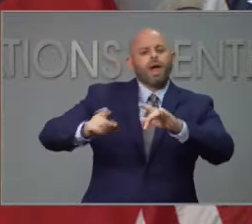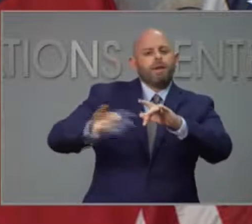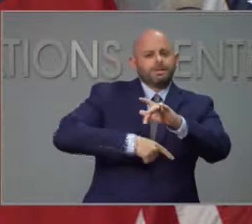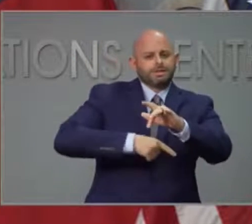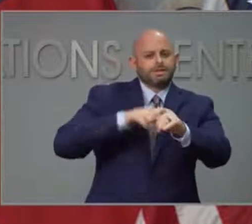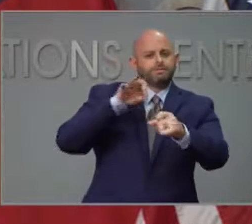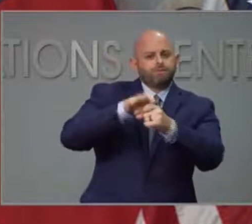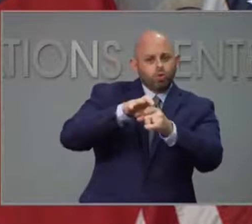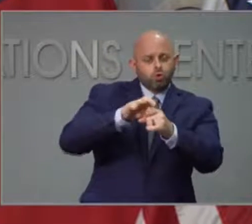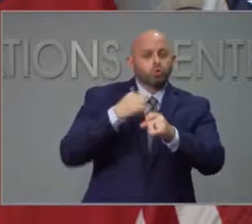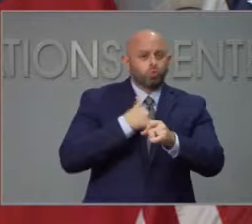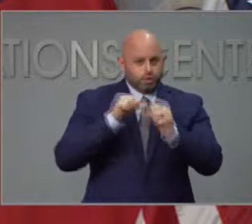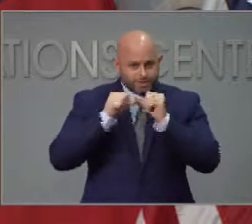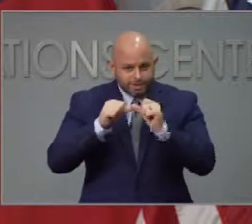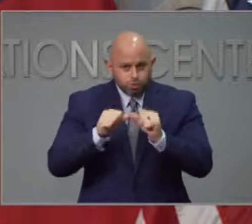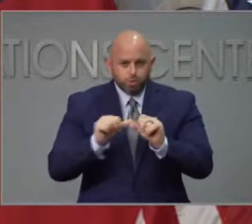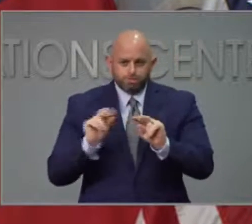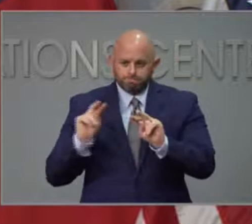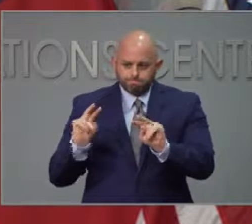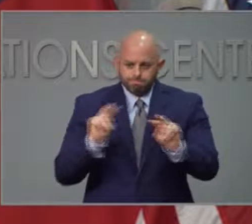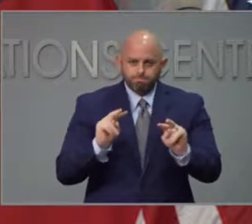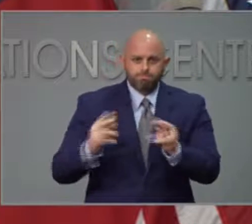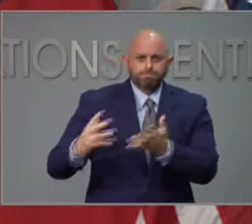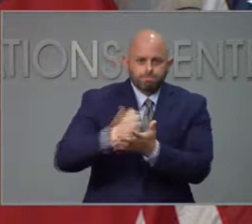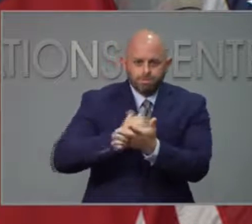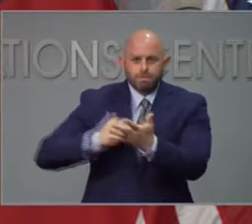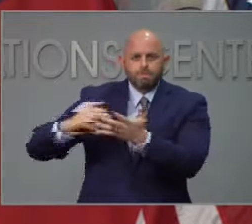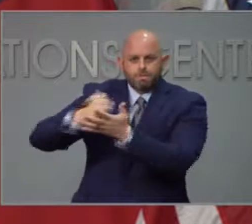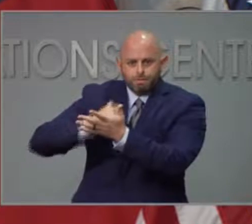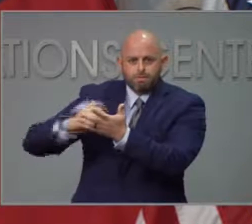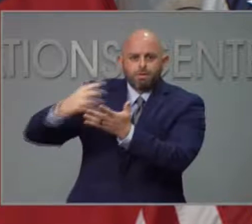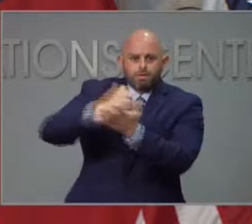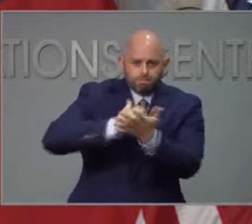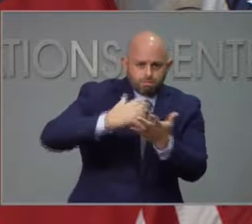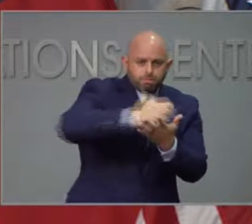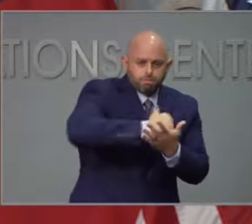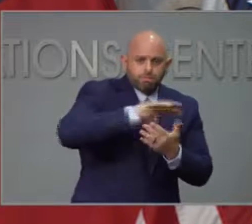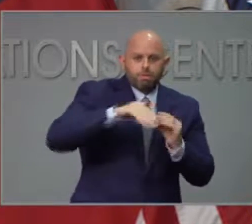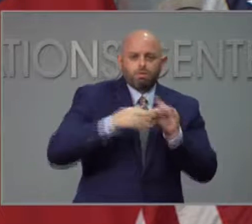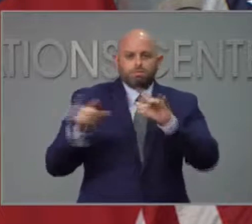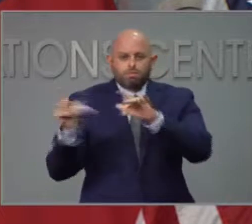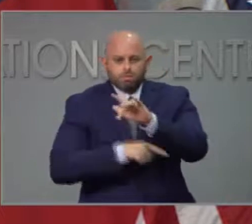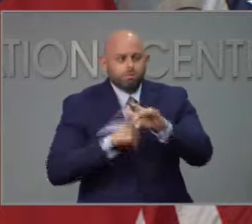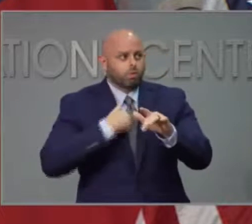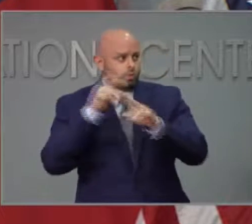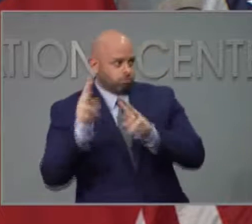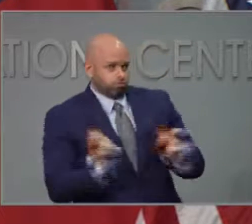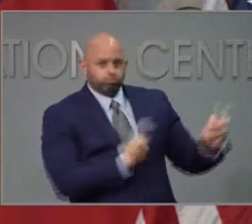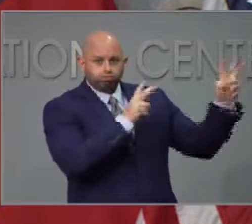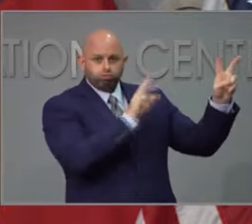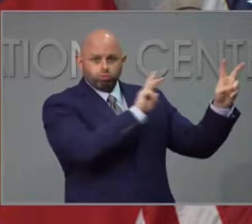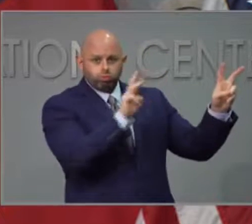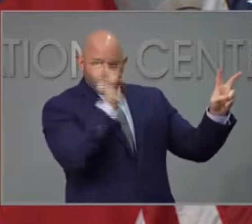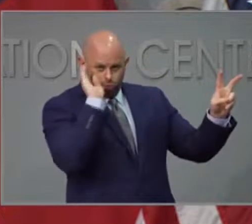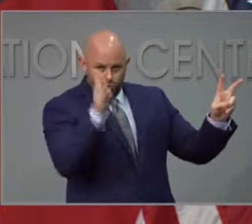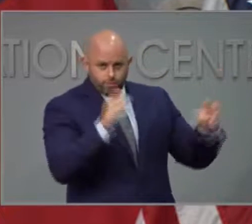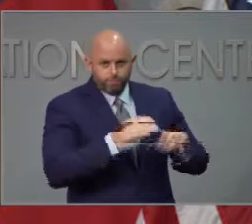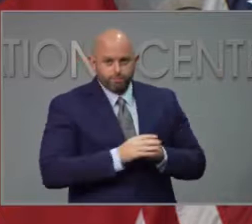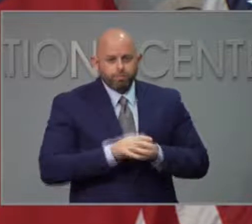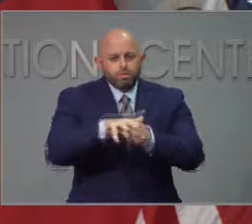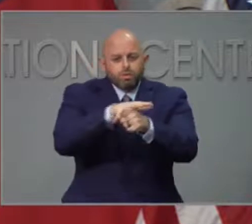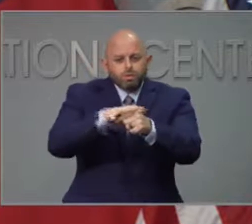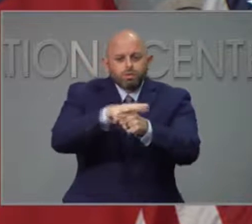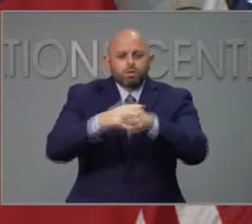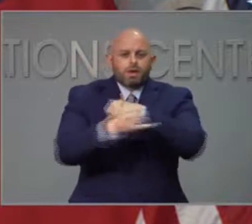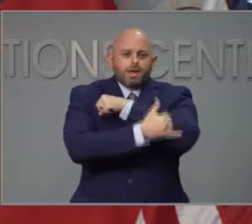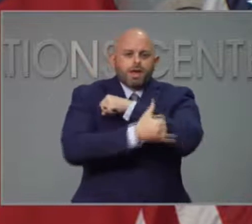will continue to monitor that and provide that information. The county boards of elections will